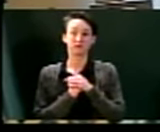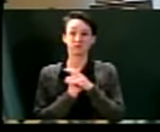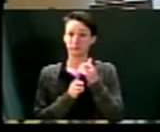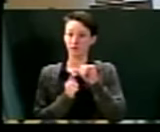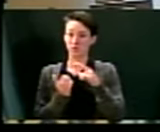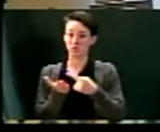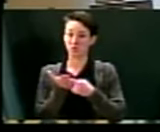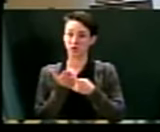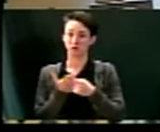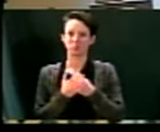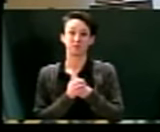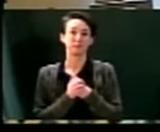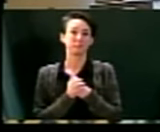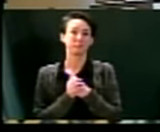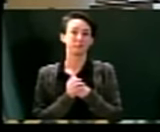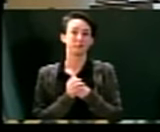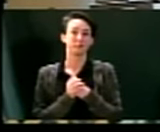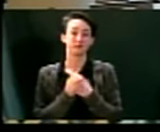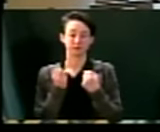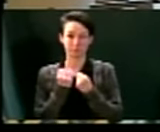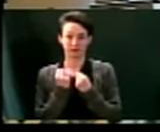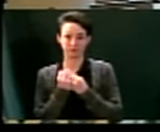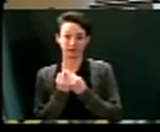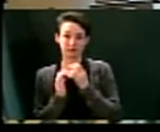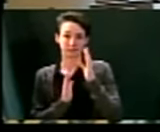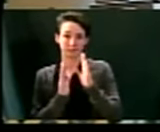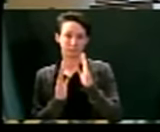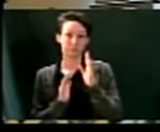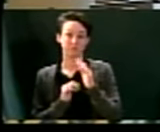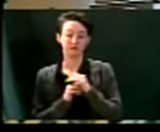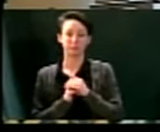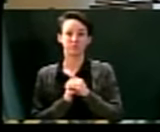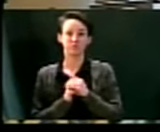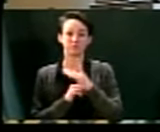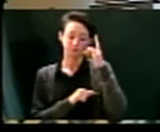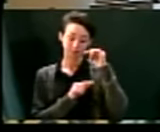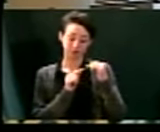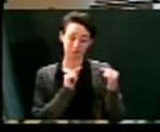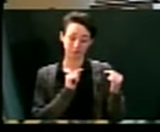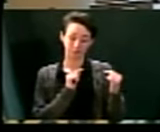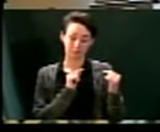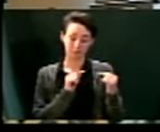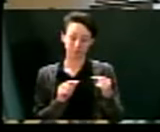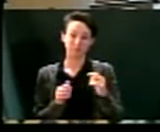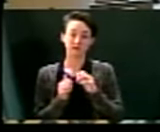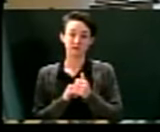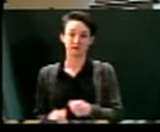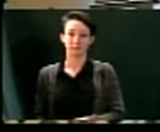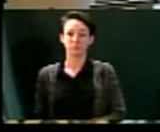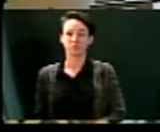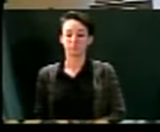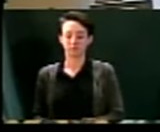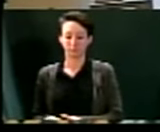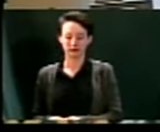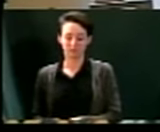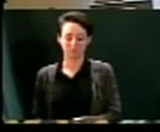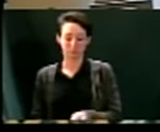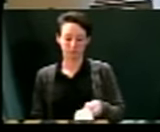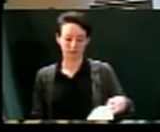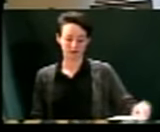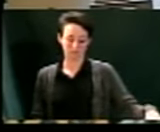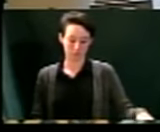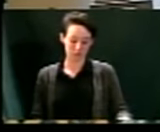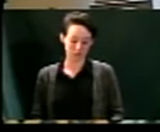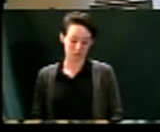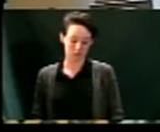Any discussion? All in favor say aye. Aye. All opposed, motion carries. 9E, approve